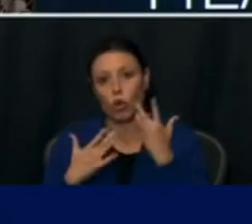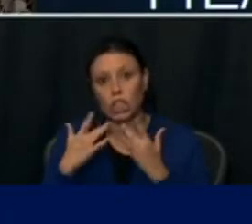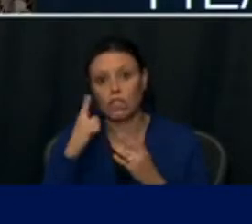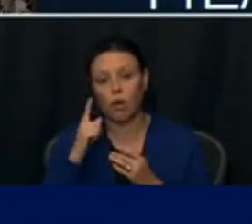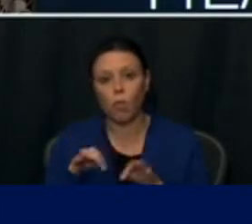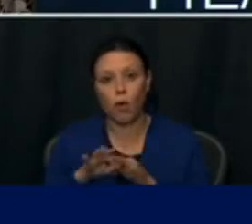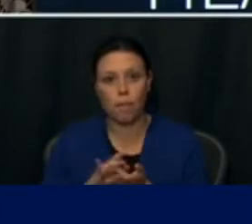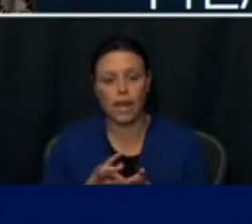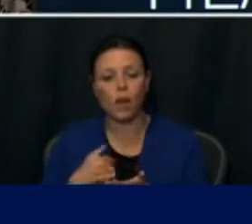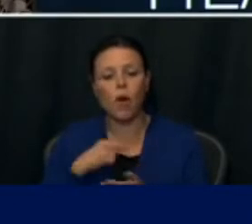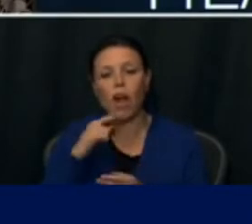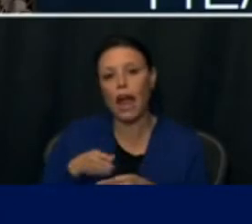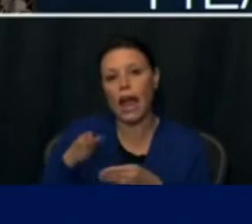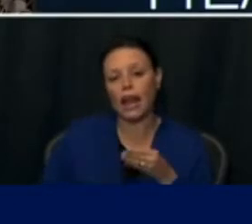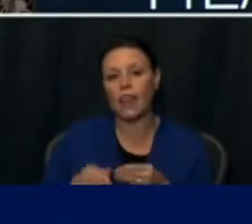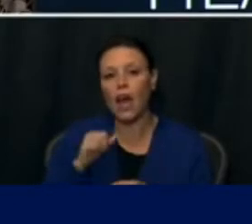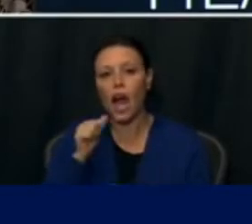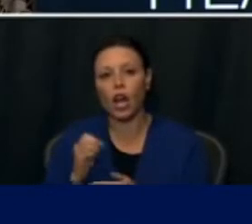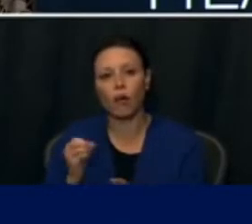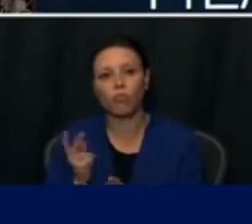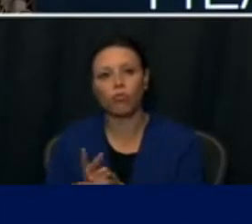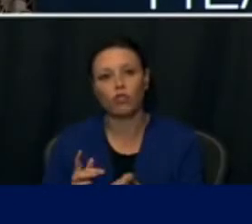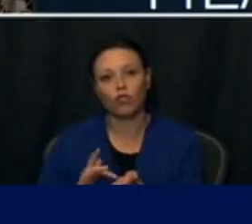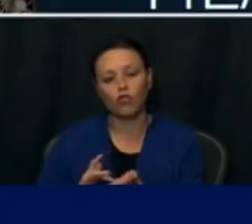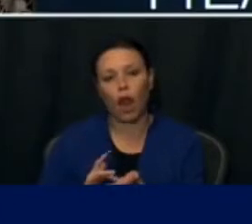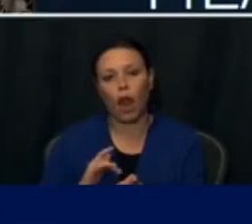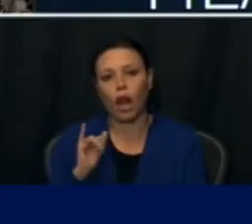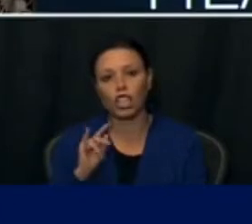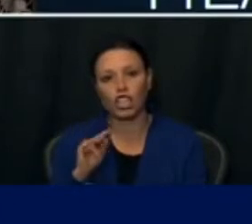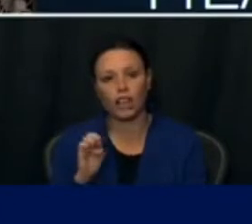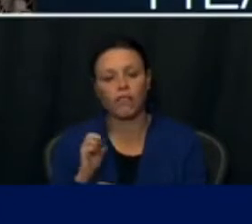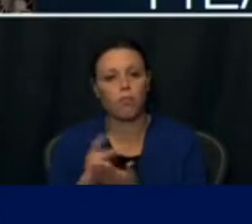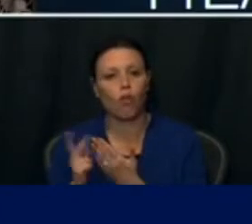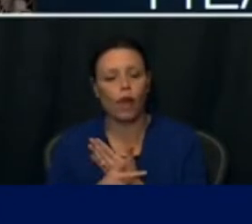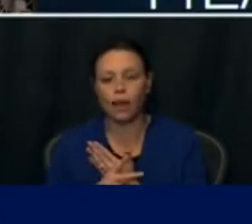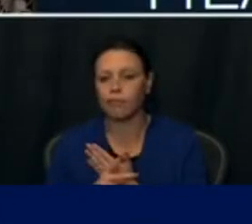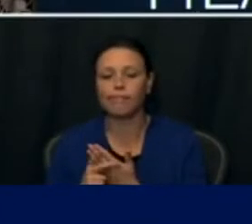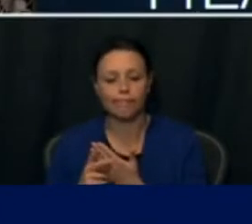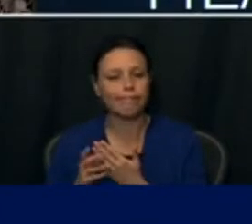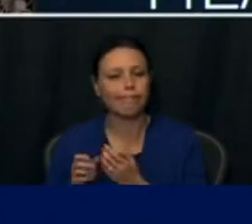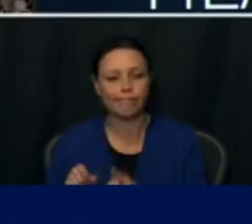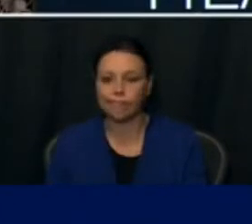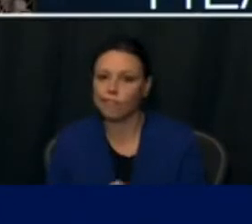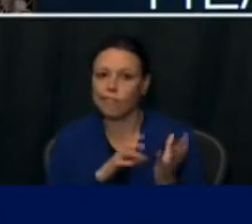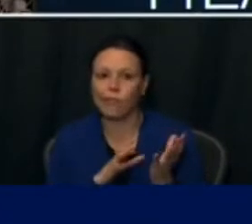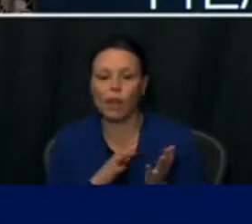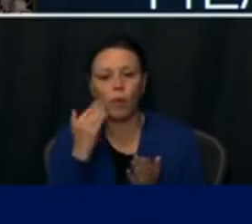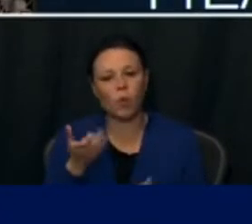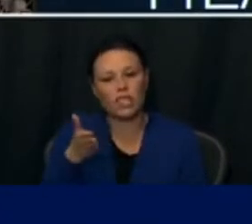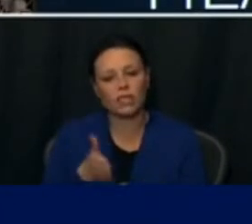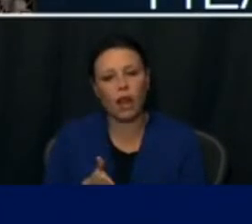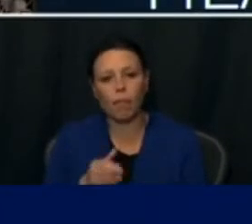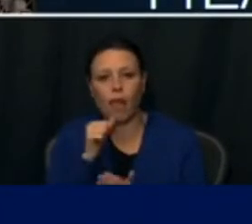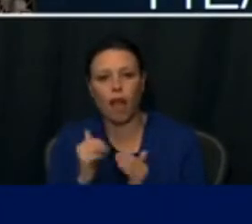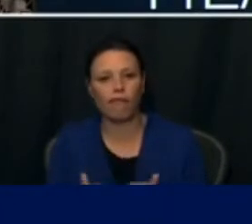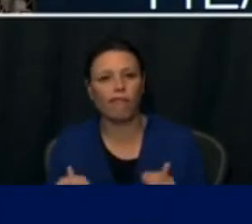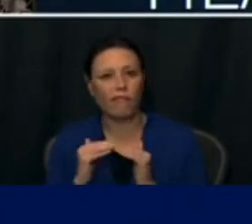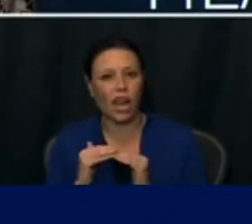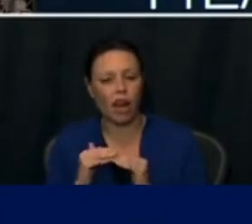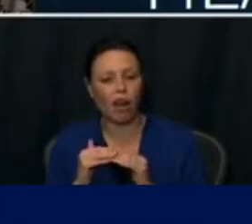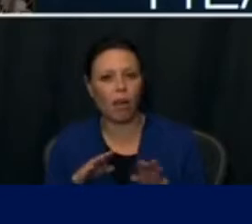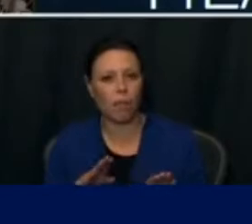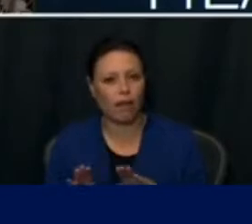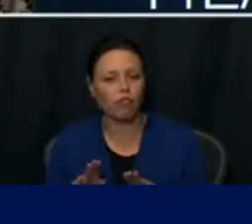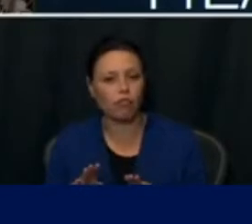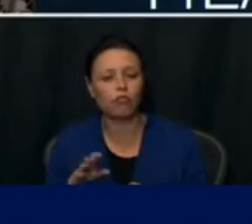are ending the unapproved drugs Initiative Program to stop this unfair practice so